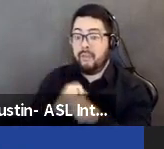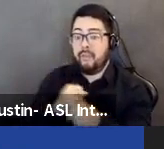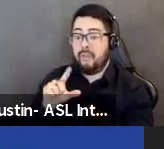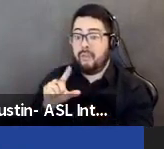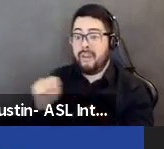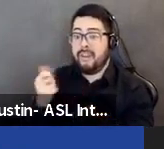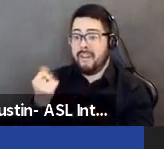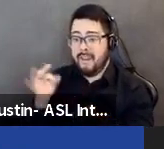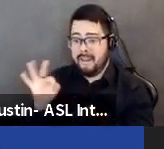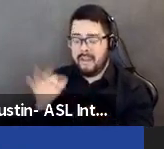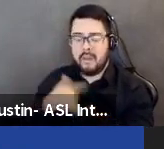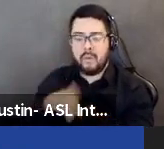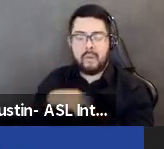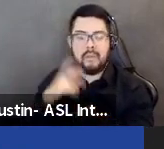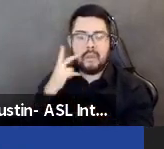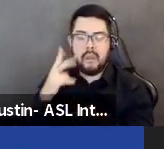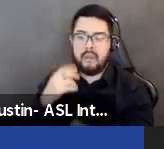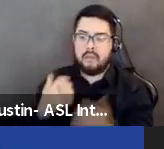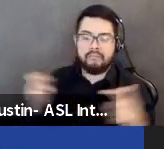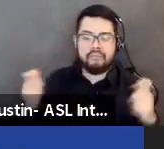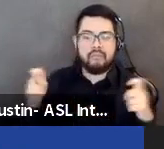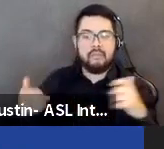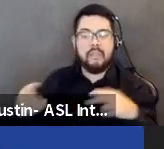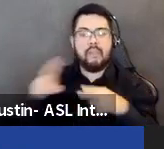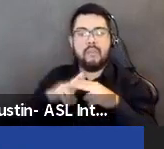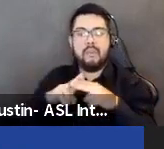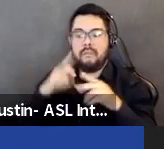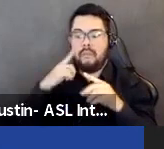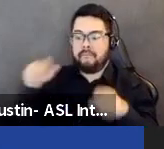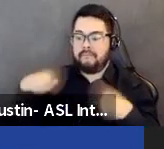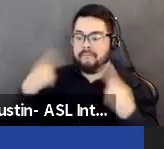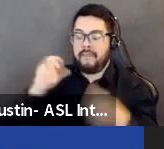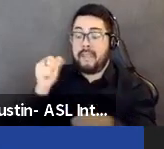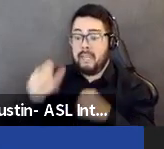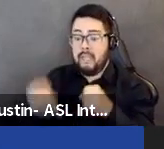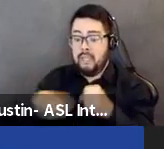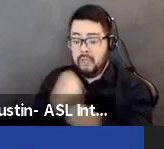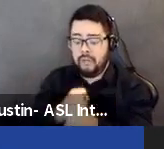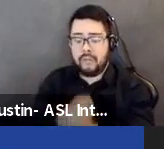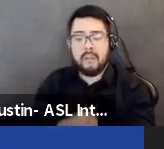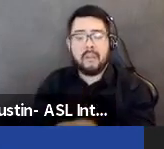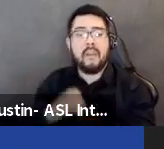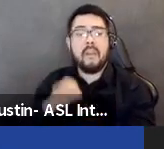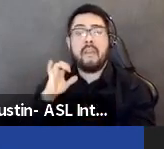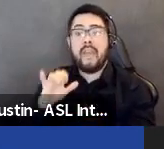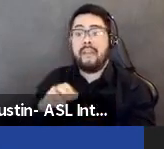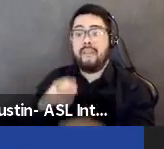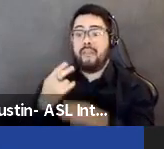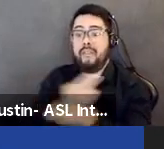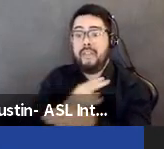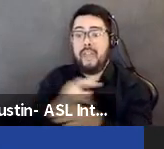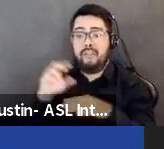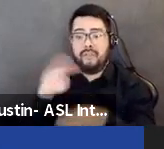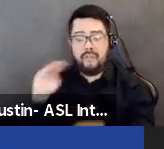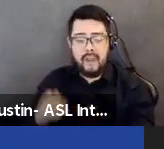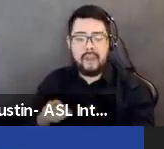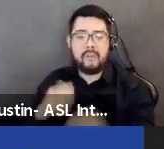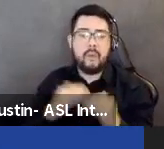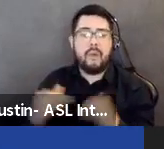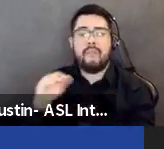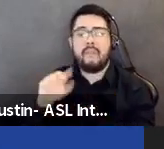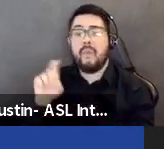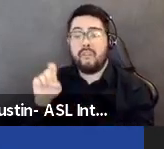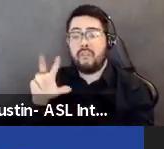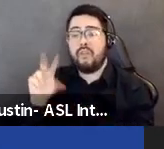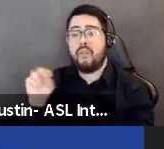the largest increase in a decade the anticipated utilization rate for saganash two years from now is over 130